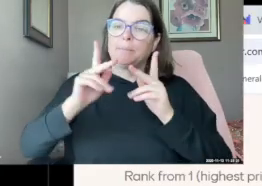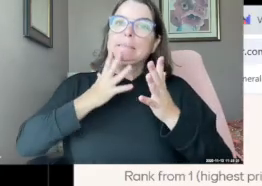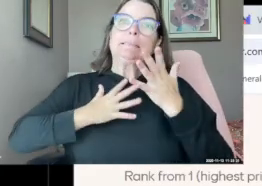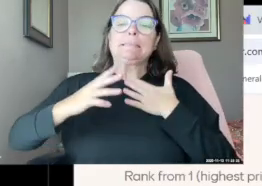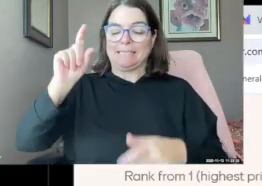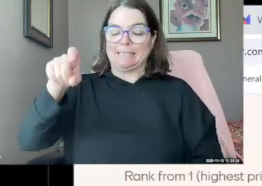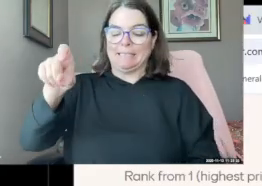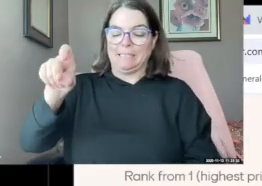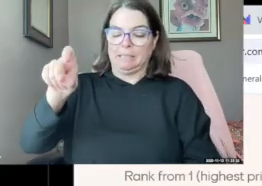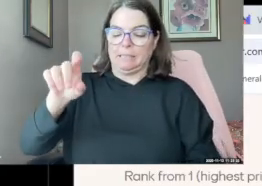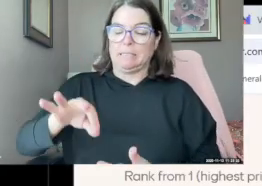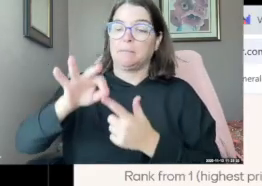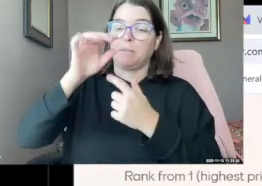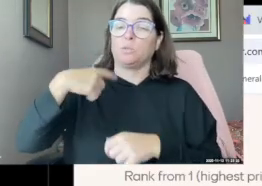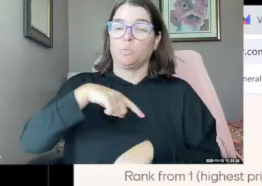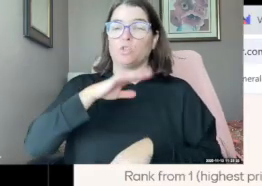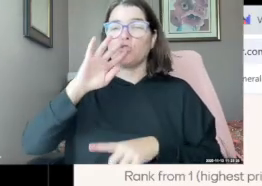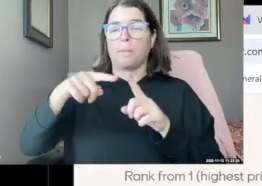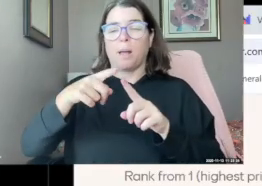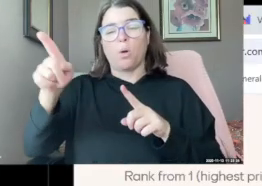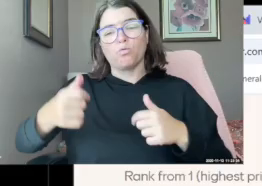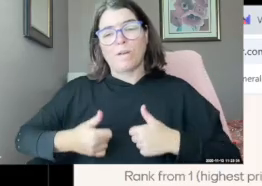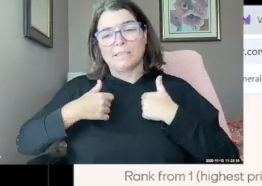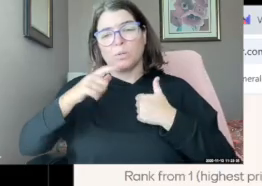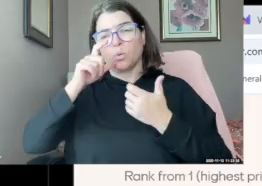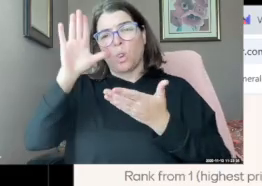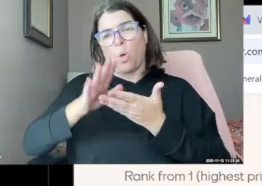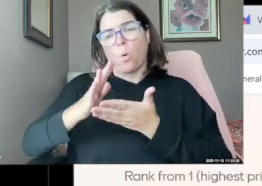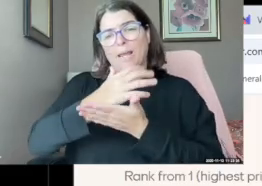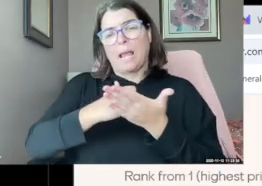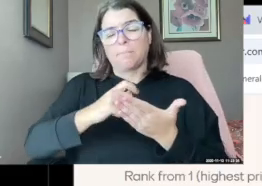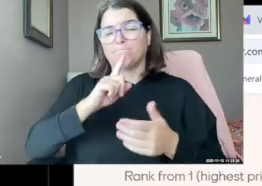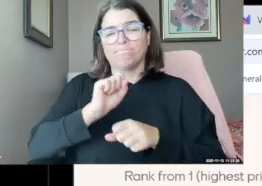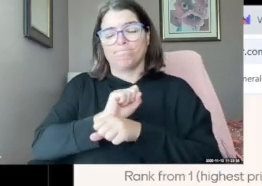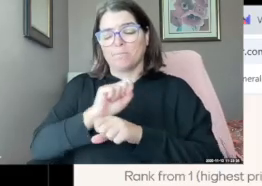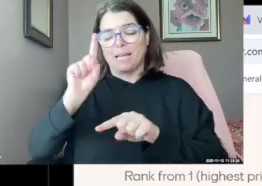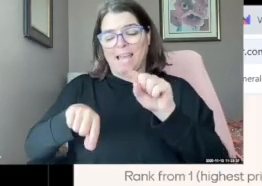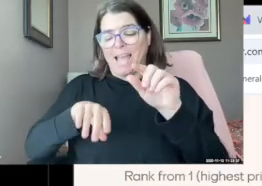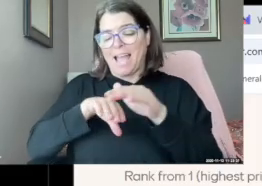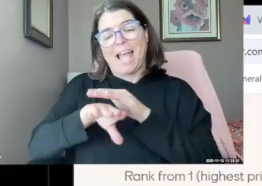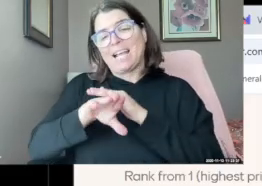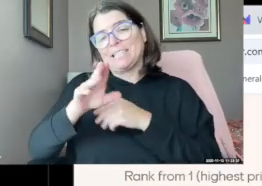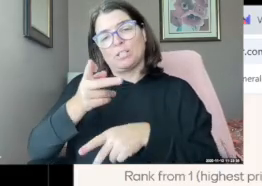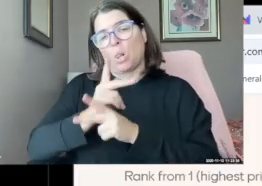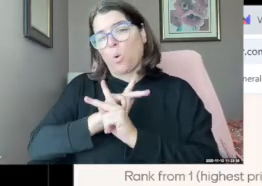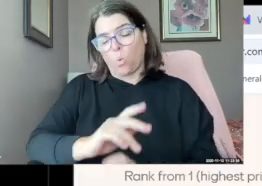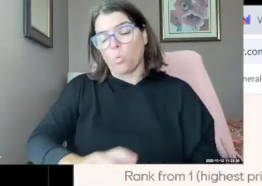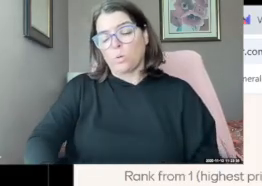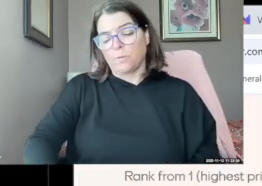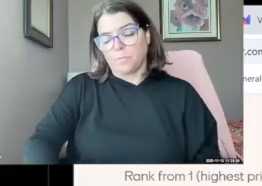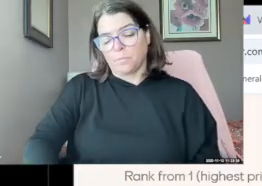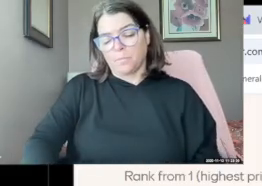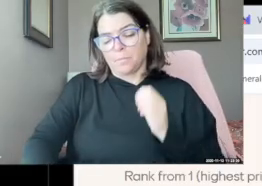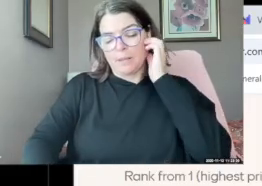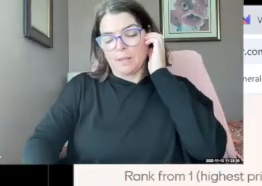truly understand the desperation that our community has, especially, when we're talking about our residents who are